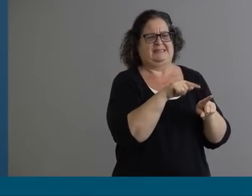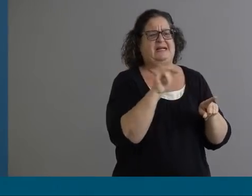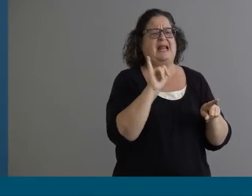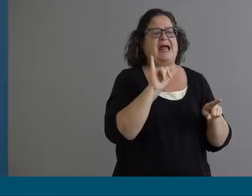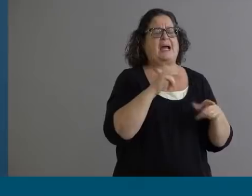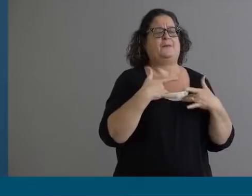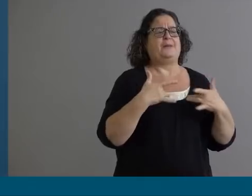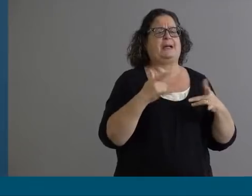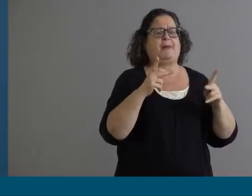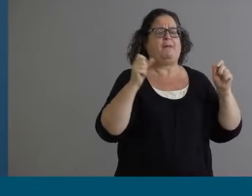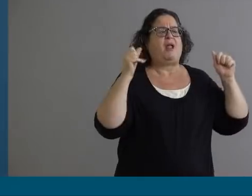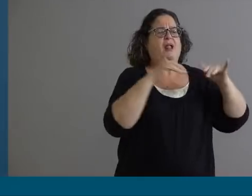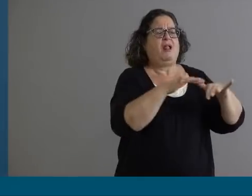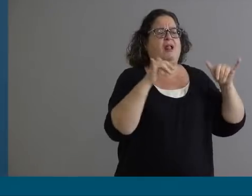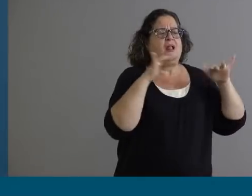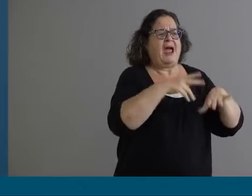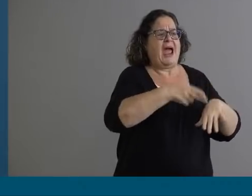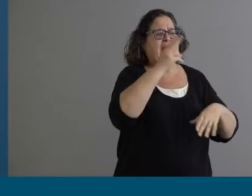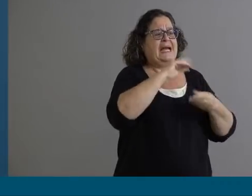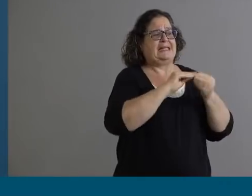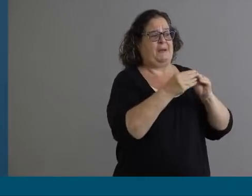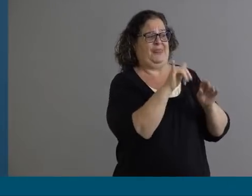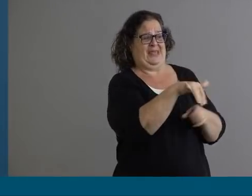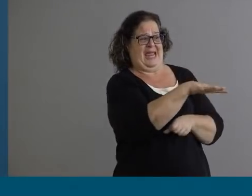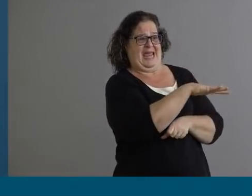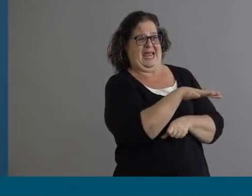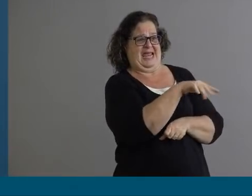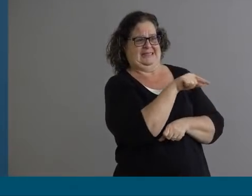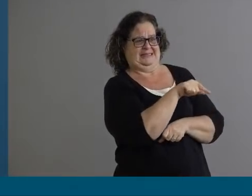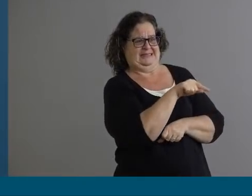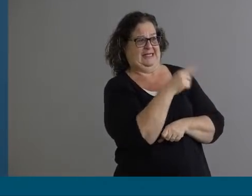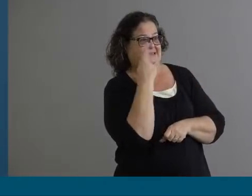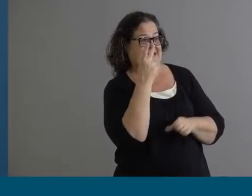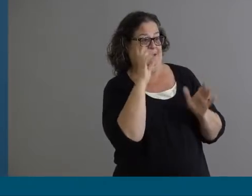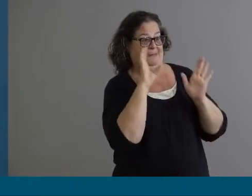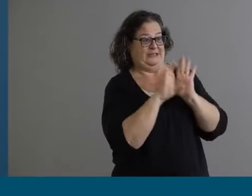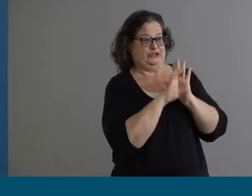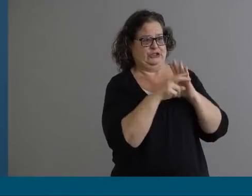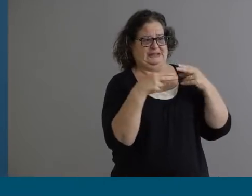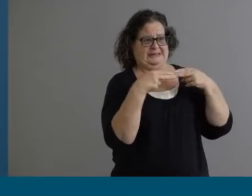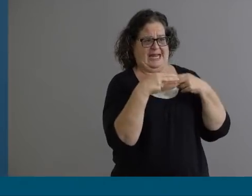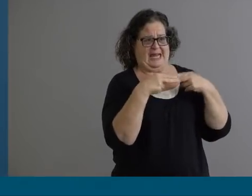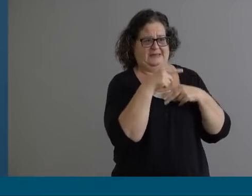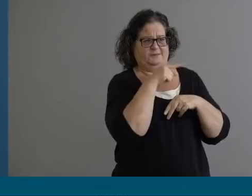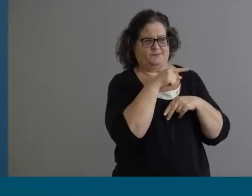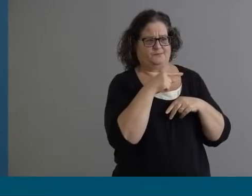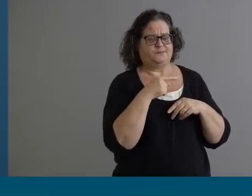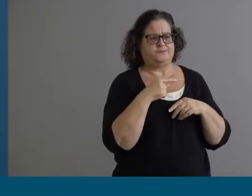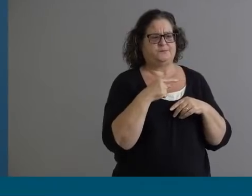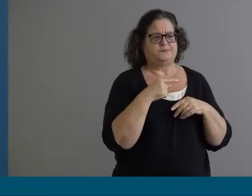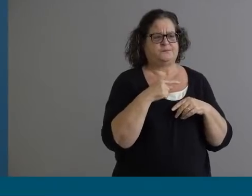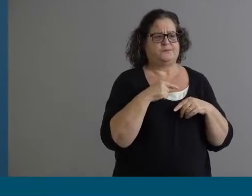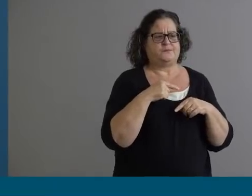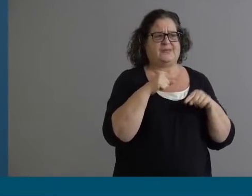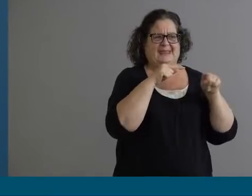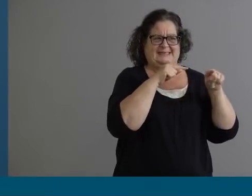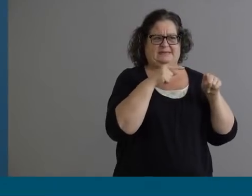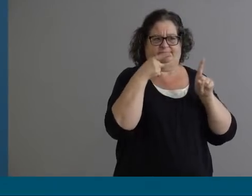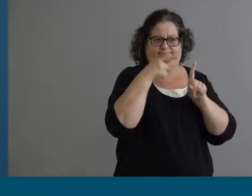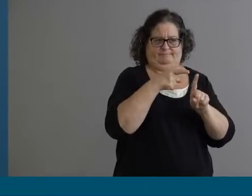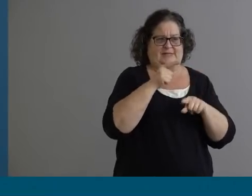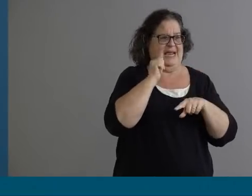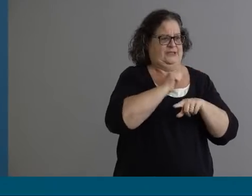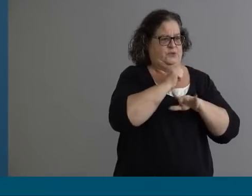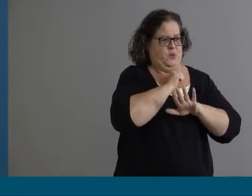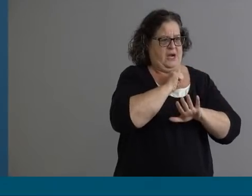this chart. This is our chart here in Arizona, but you could see a similar chart in other states. You could see a similar chart